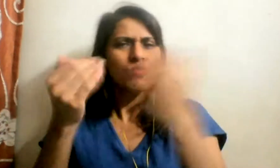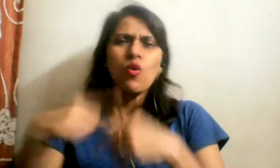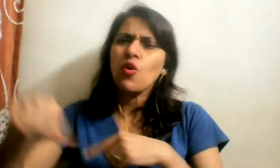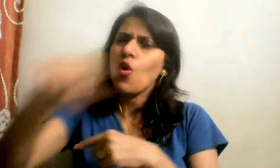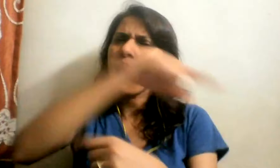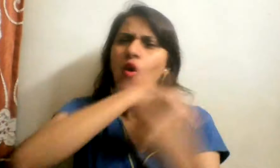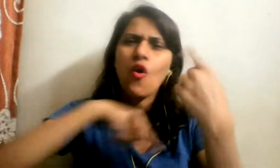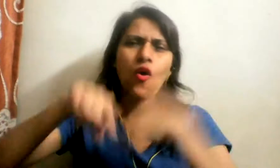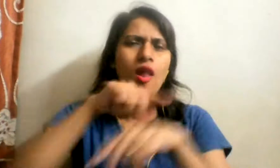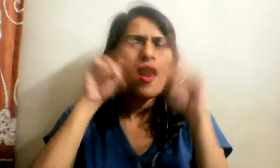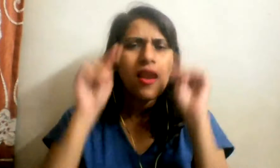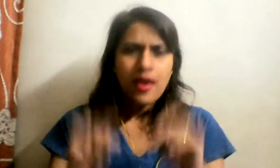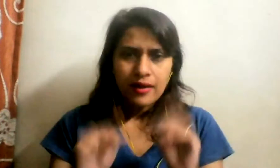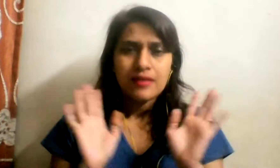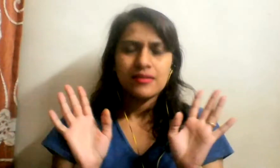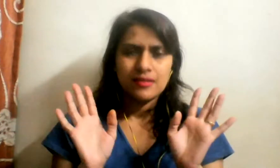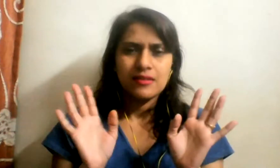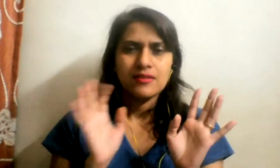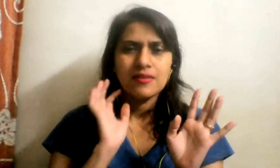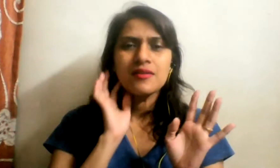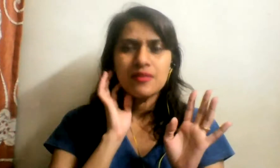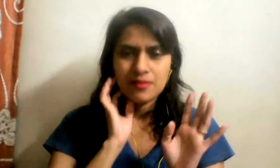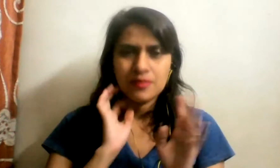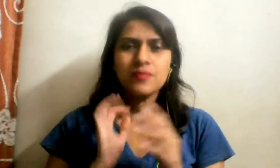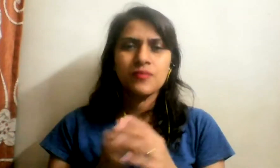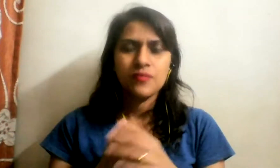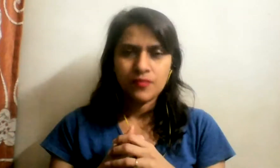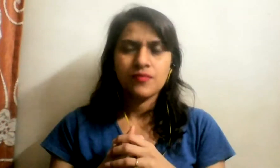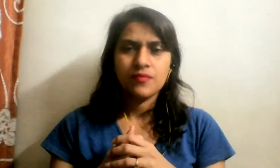everybody use support system like